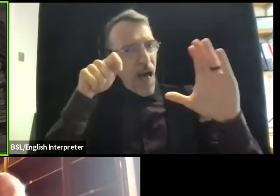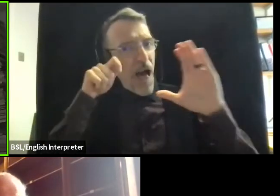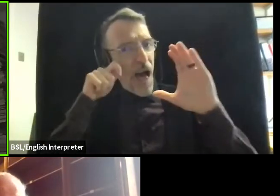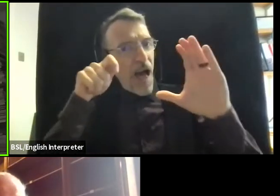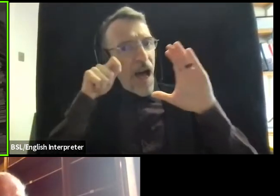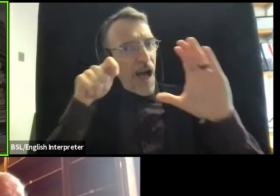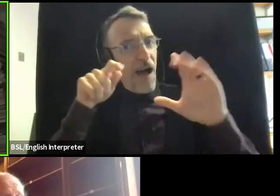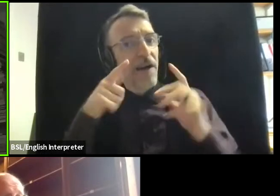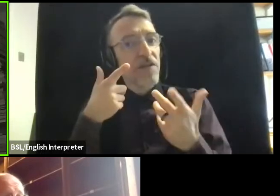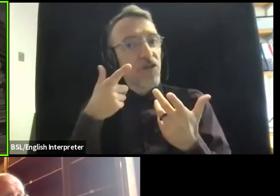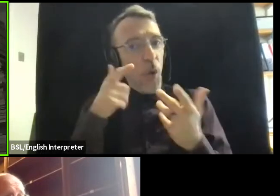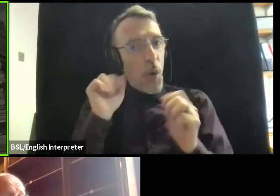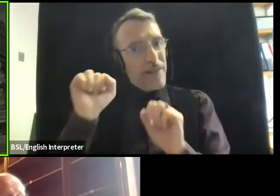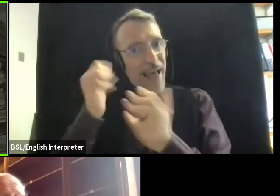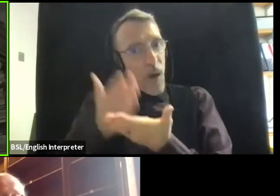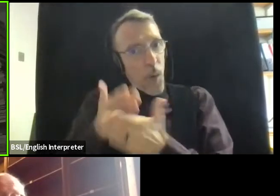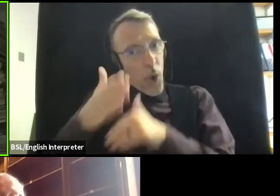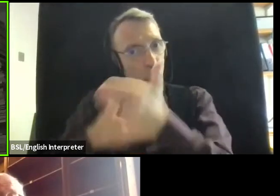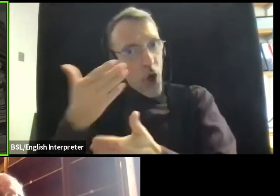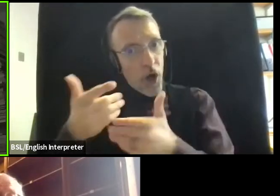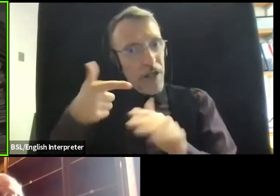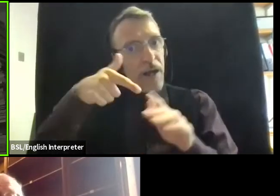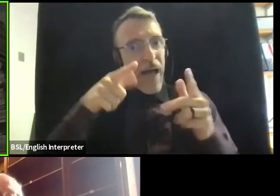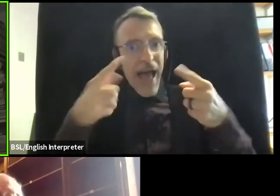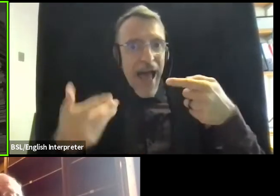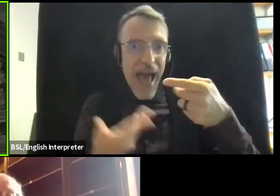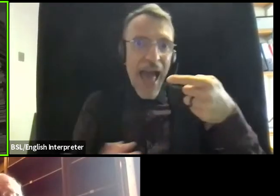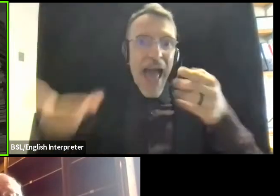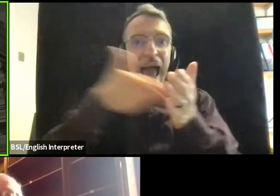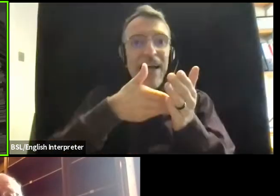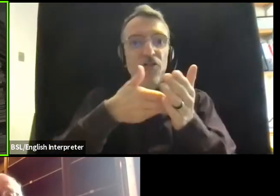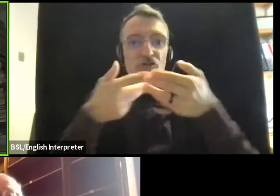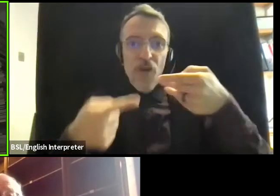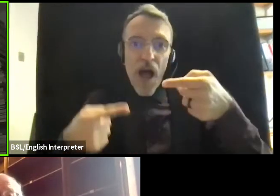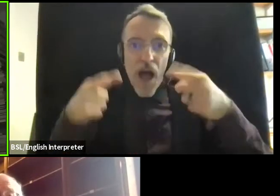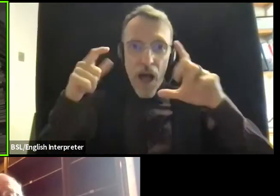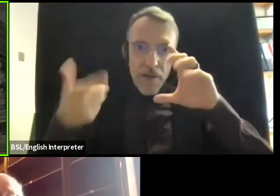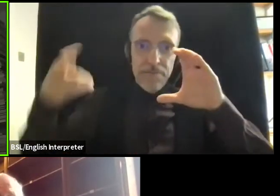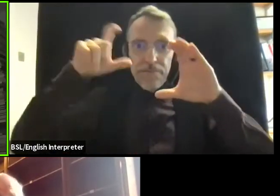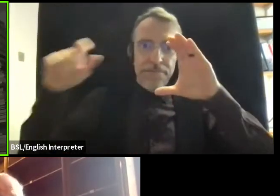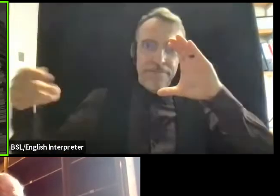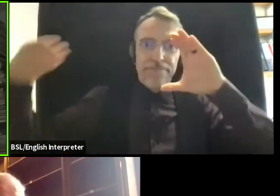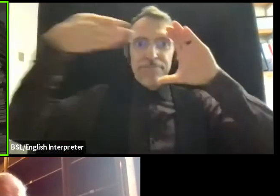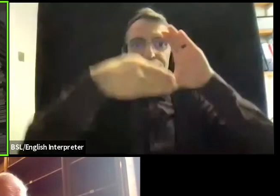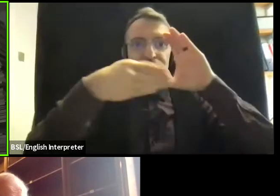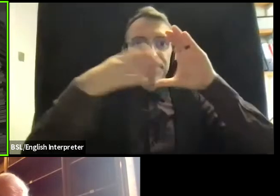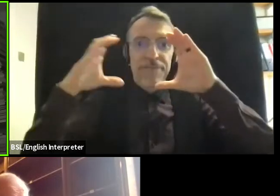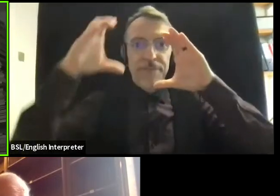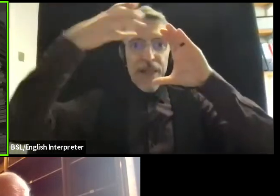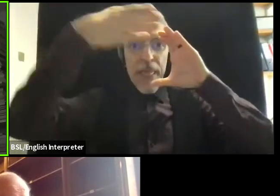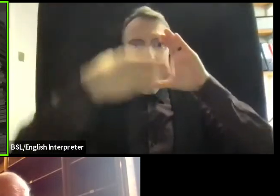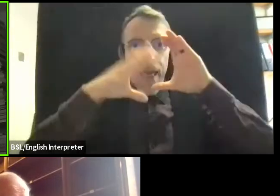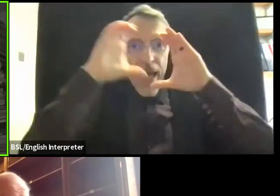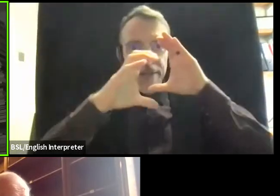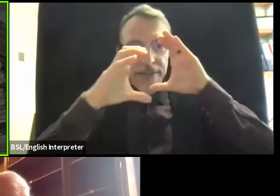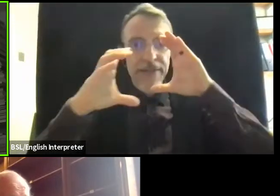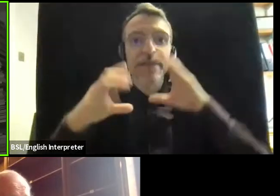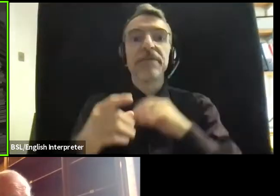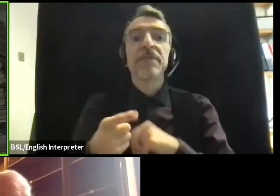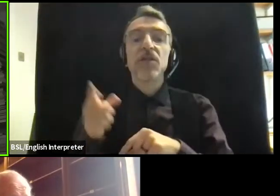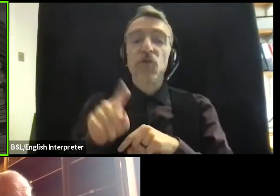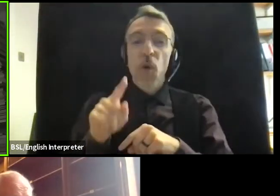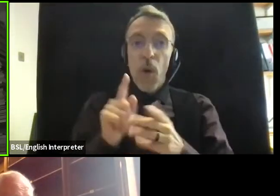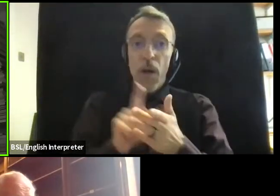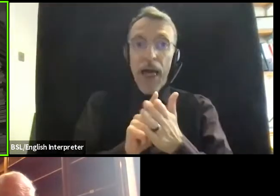their existing work. And of course, I'm very, very grateful to Stephen and Brigitte, who have been working for a mighty